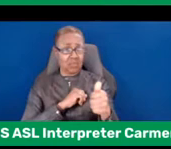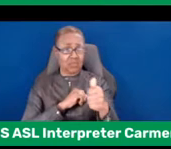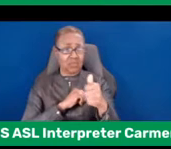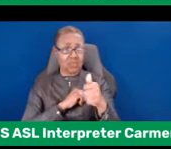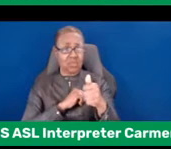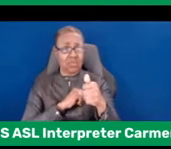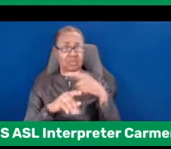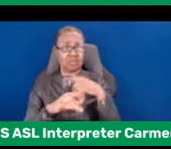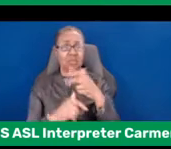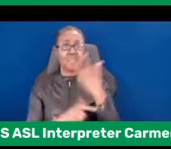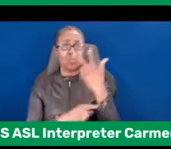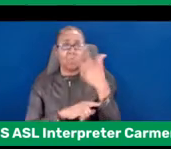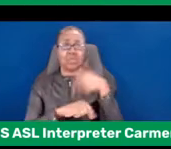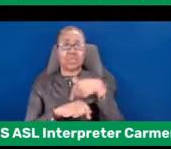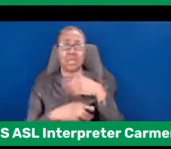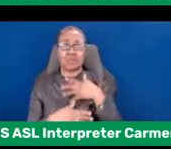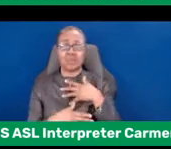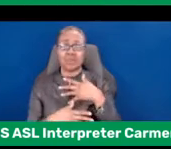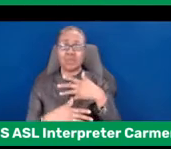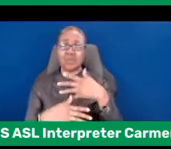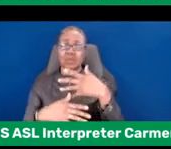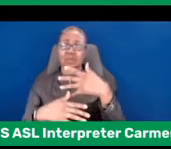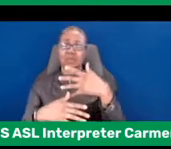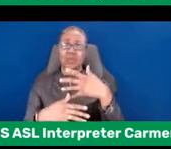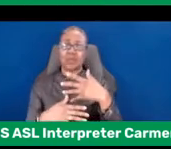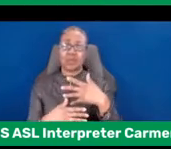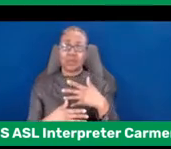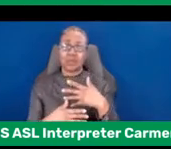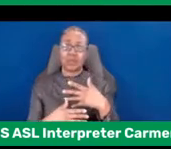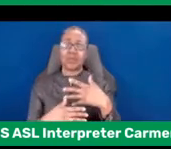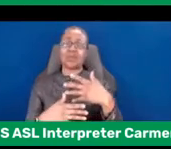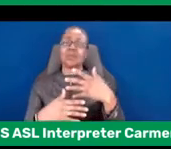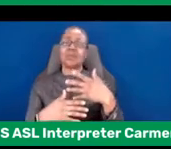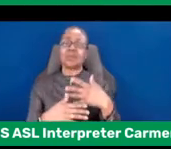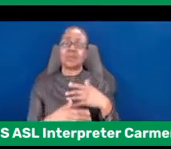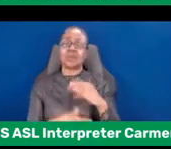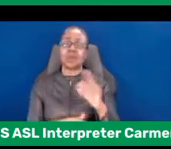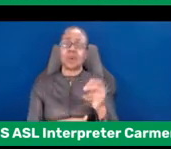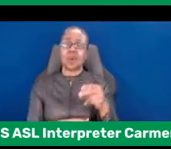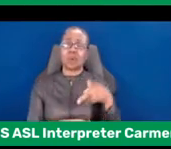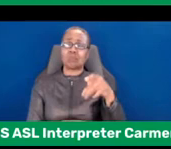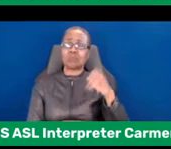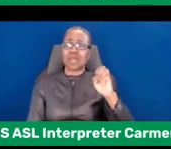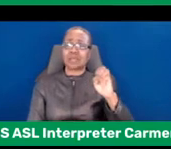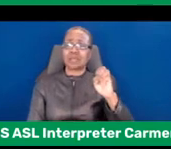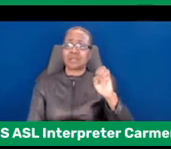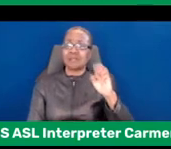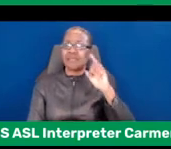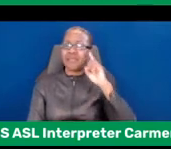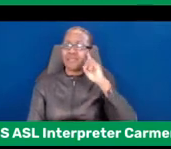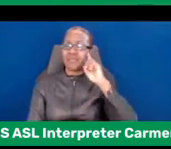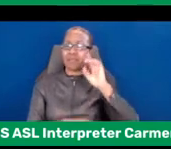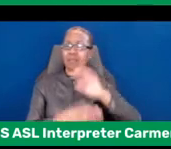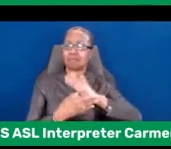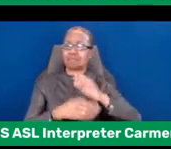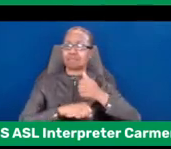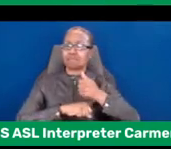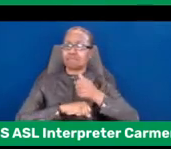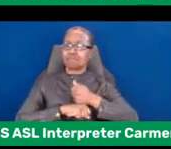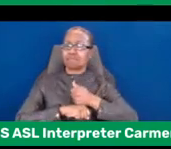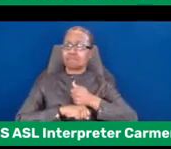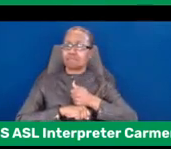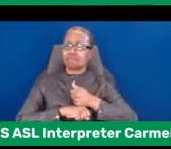out 3 times at your own pace, with the thought of grounding yourself in